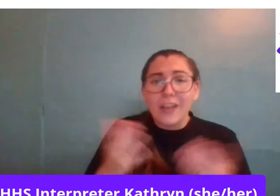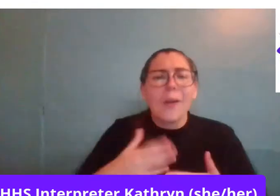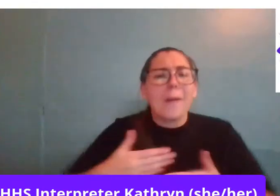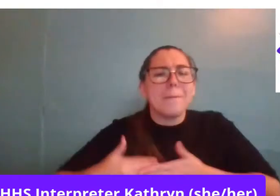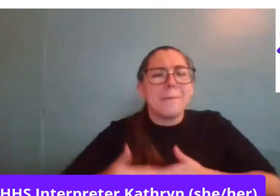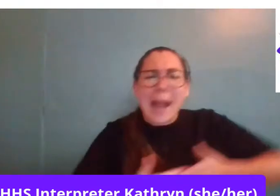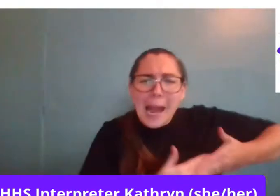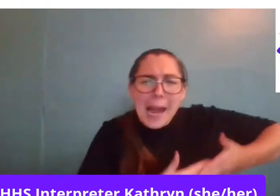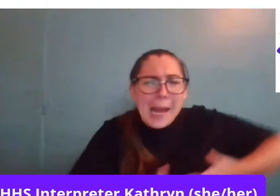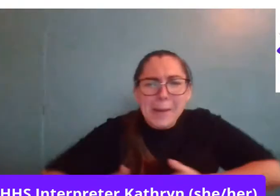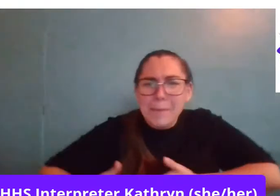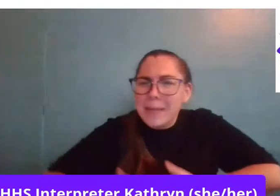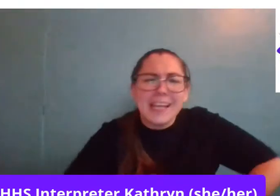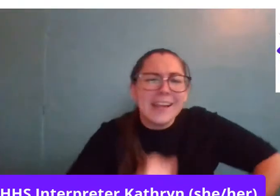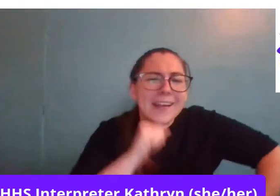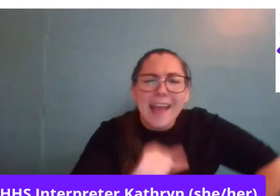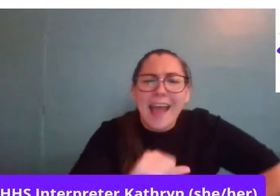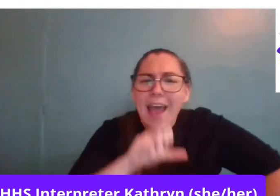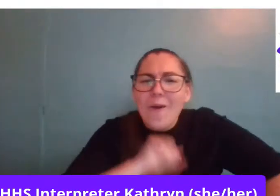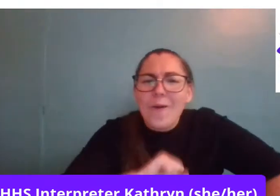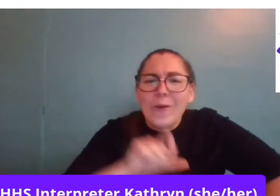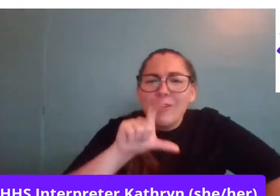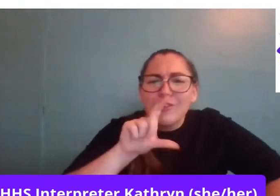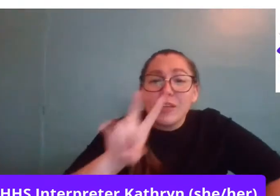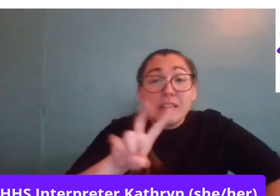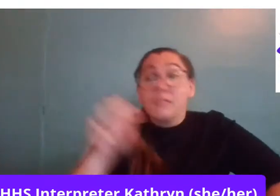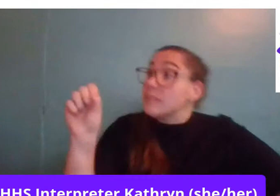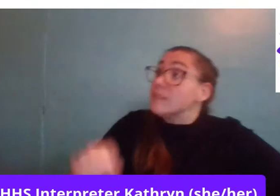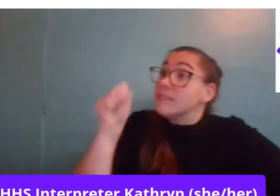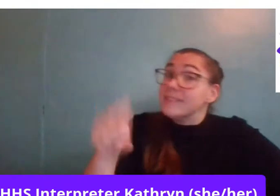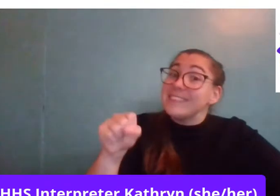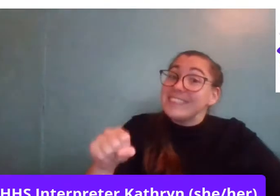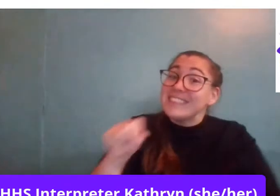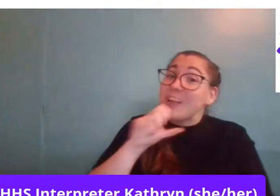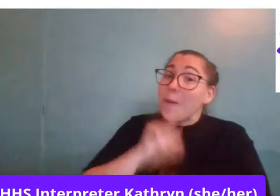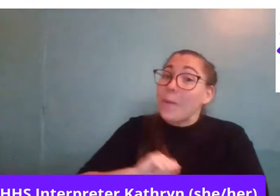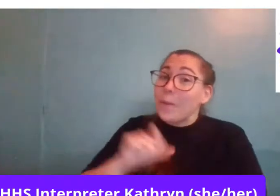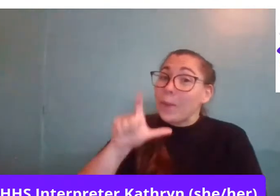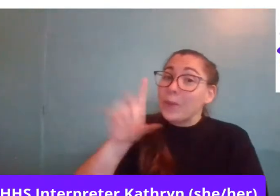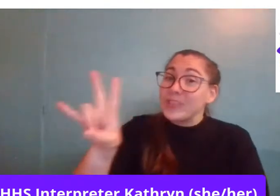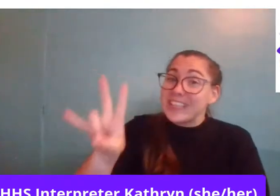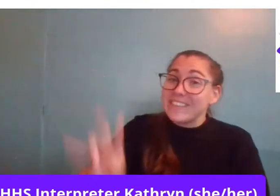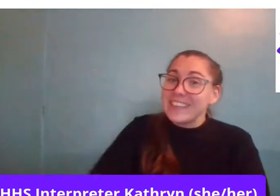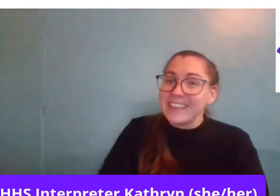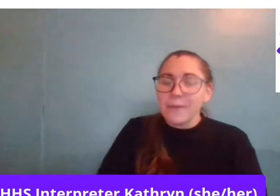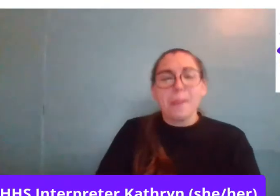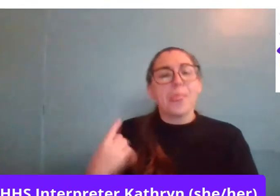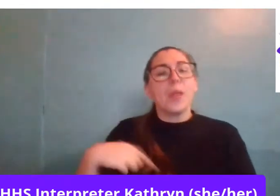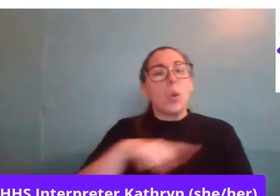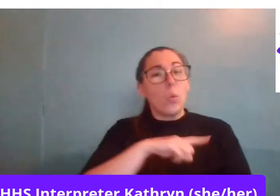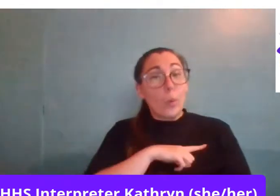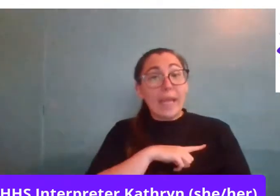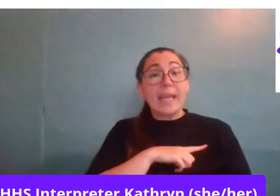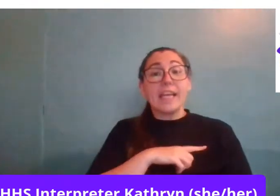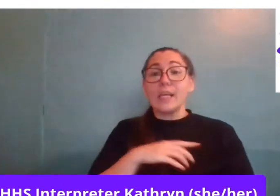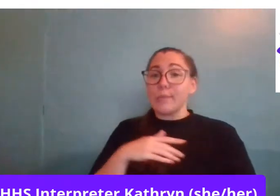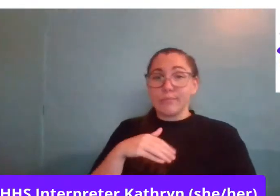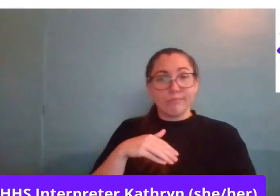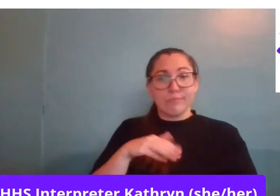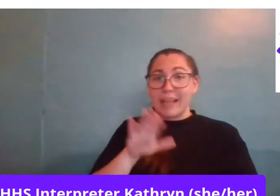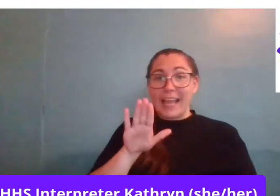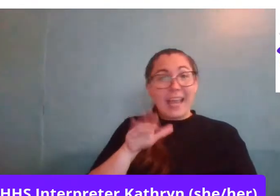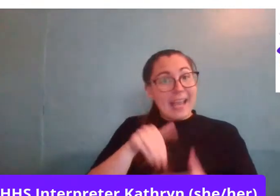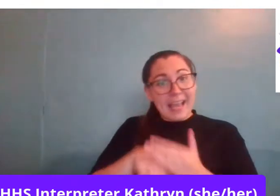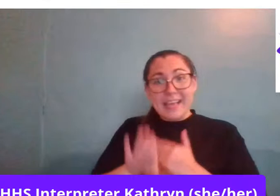not 27. He is 27. And we came into his family first with his